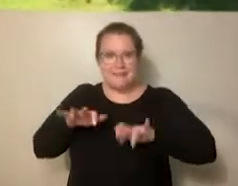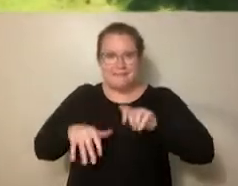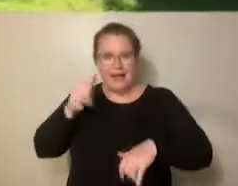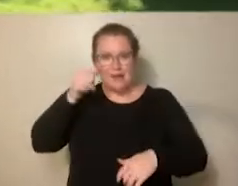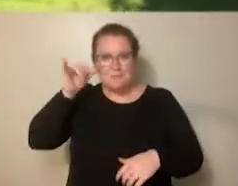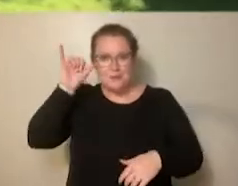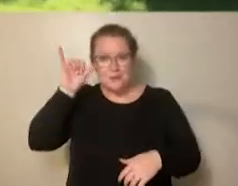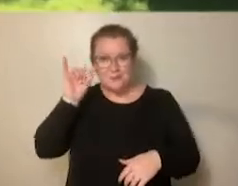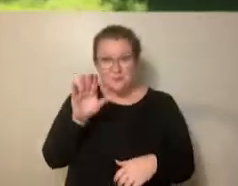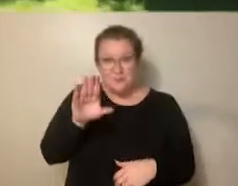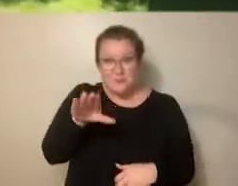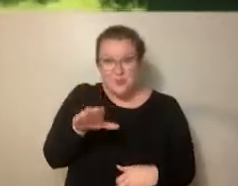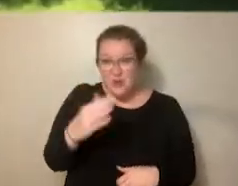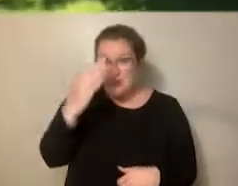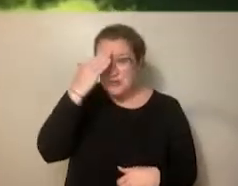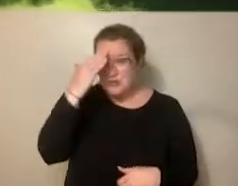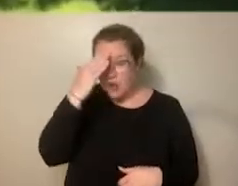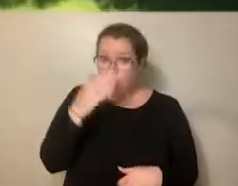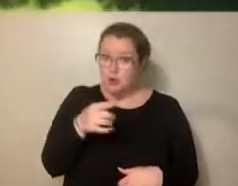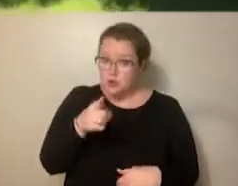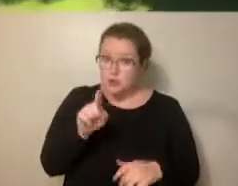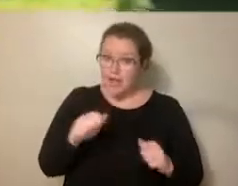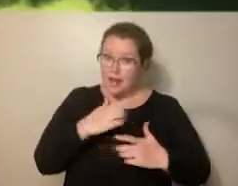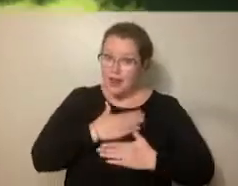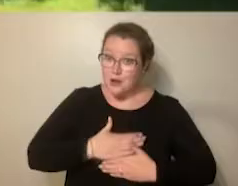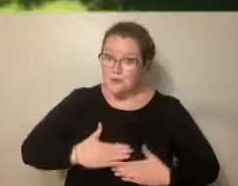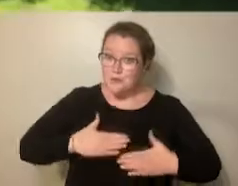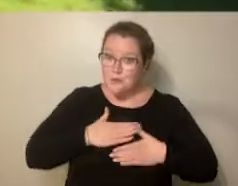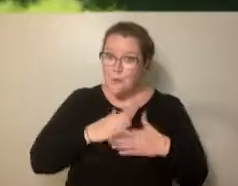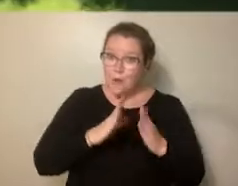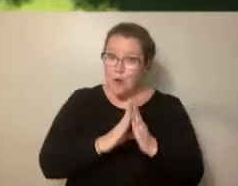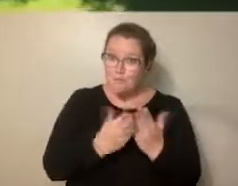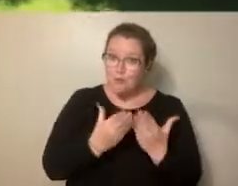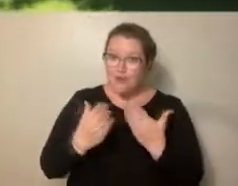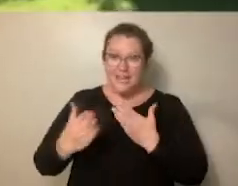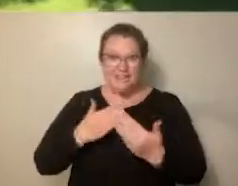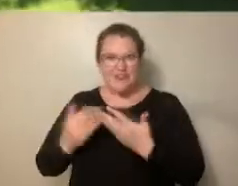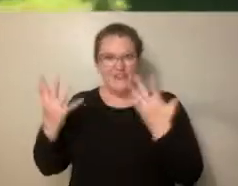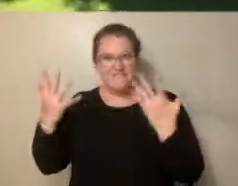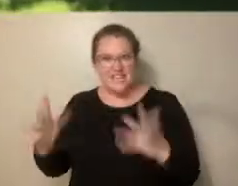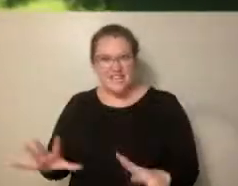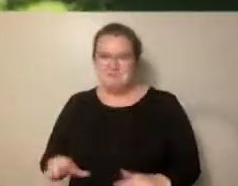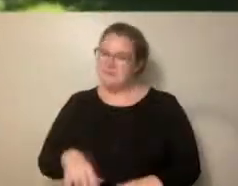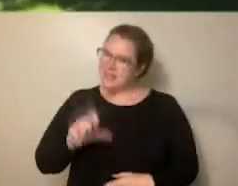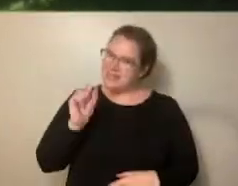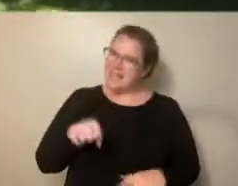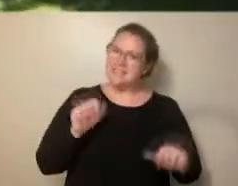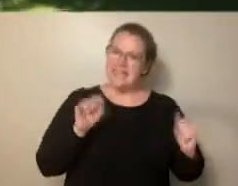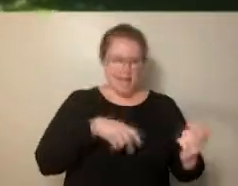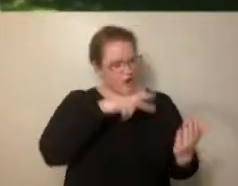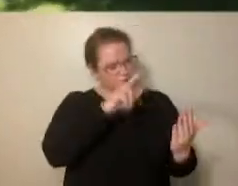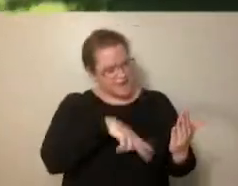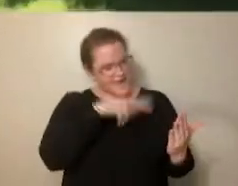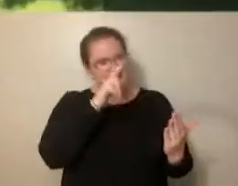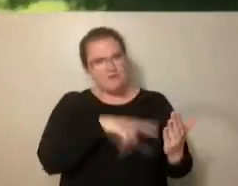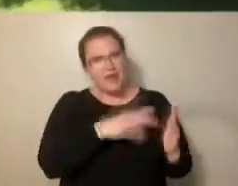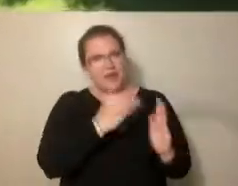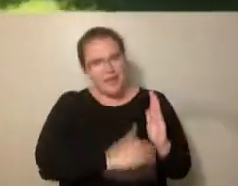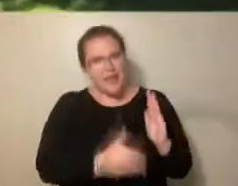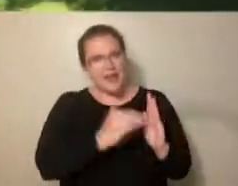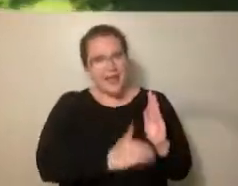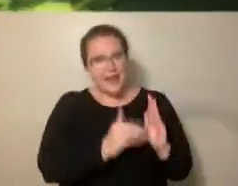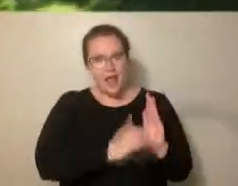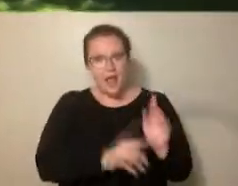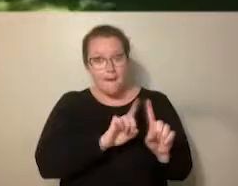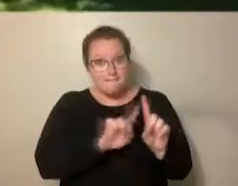you like longer than just the first time that you read it? Yes, you could read it and read it again and again and again, but there are more ways to enjoy